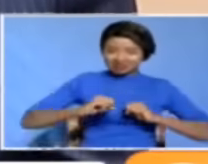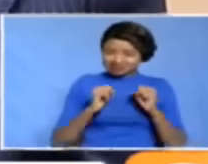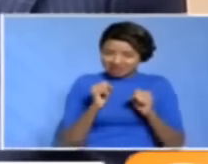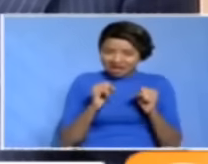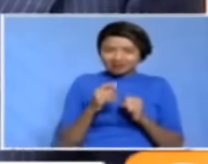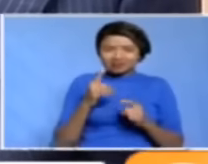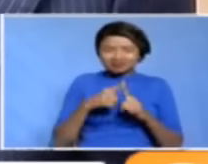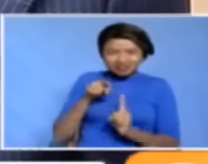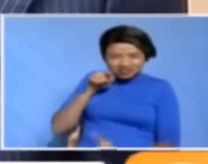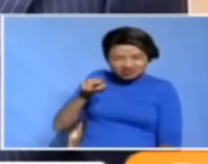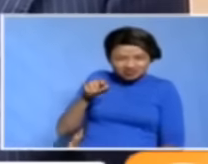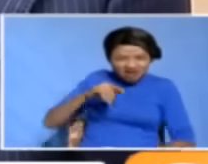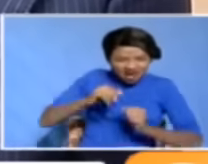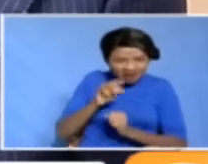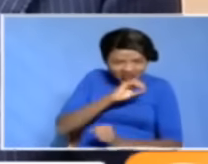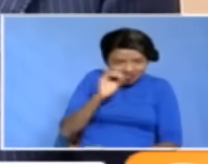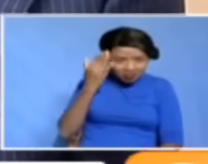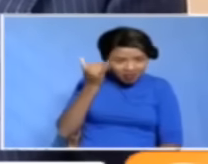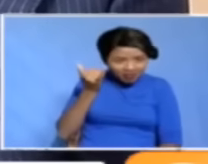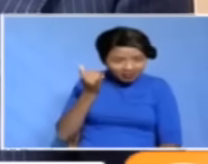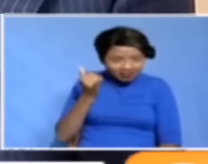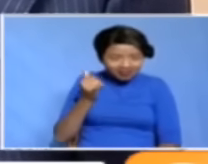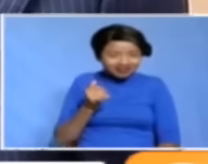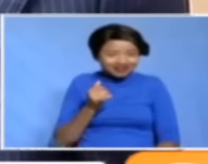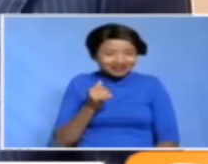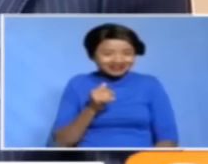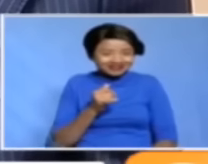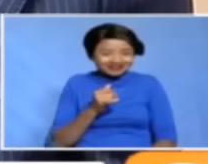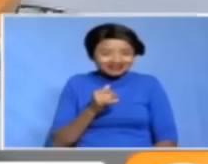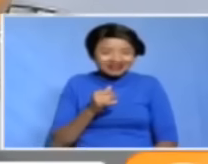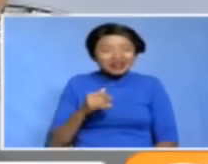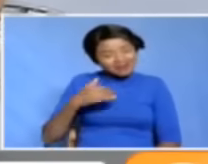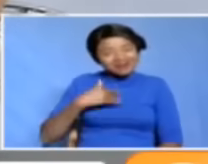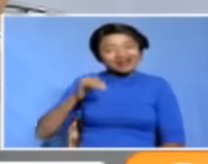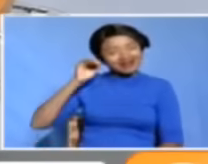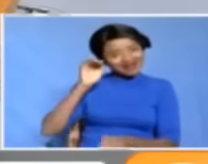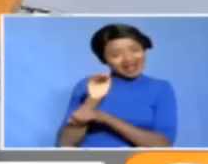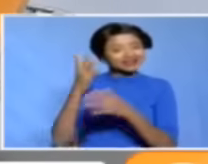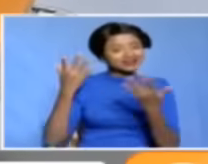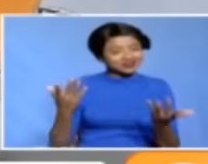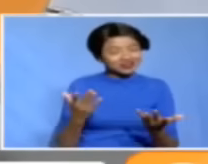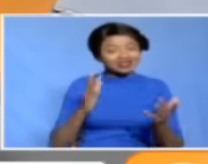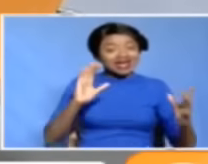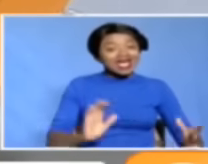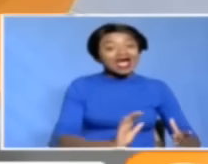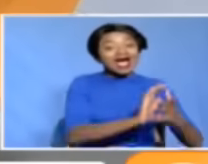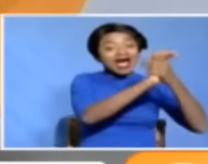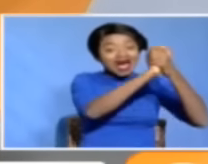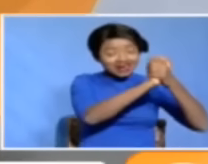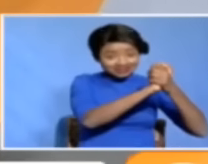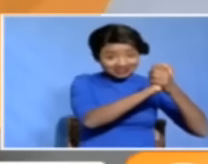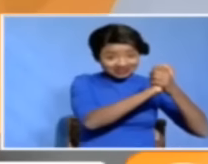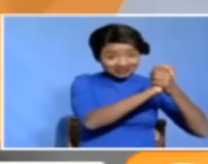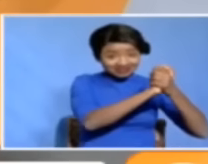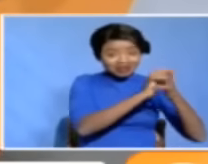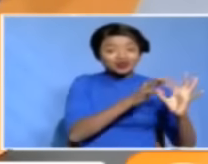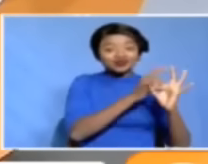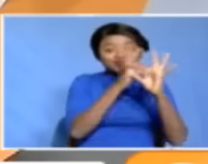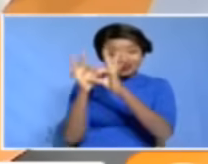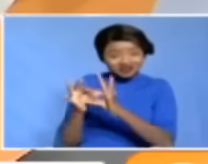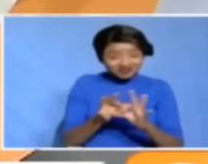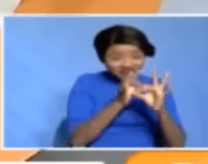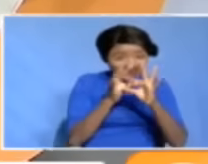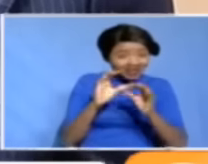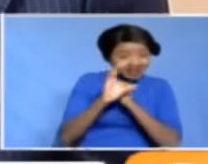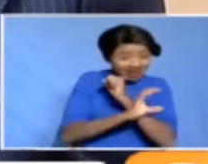No. You asked me what is the I asked you whether the handshake is unifying the country. You said yes and no. So why no?